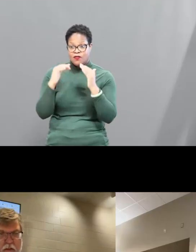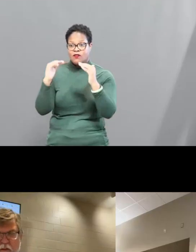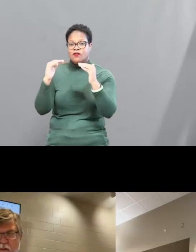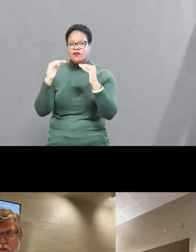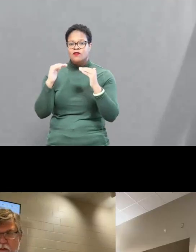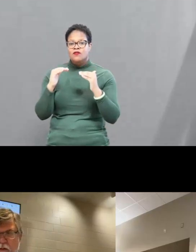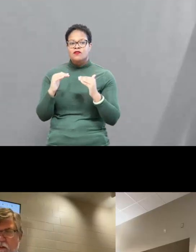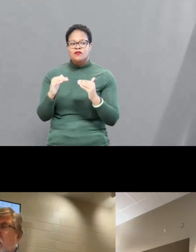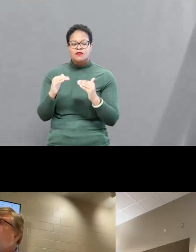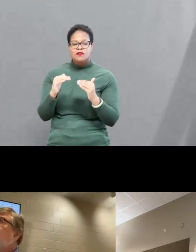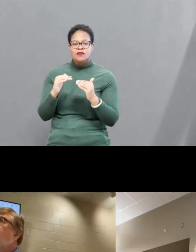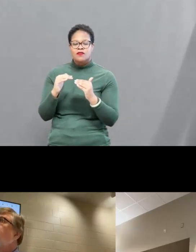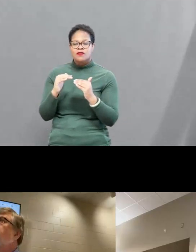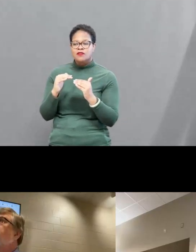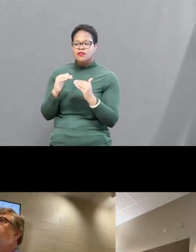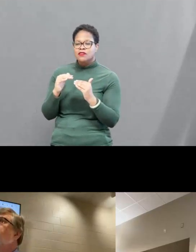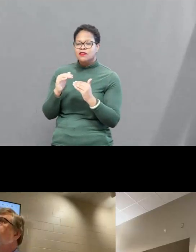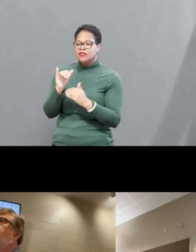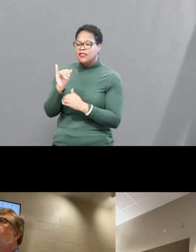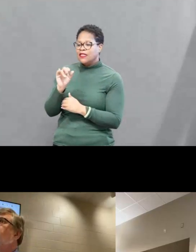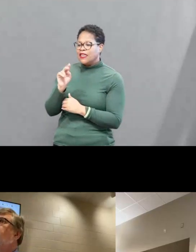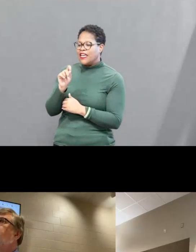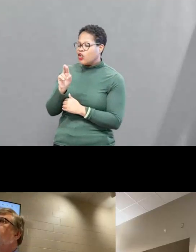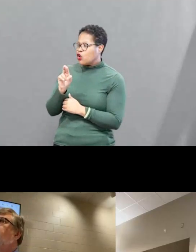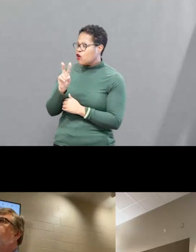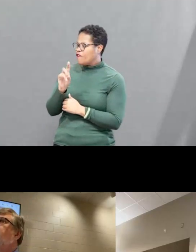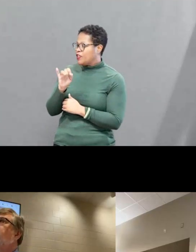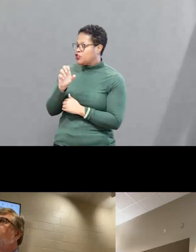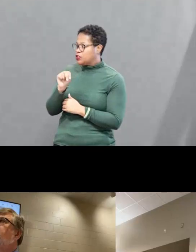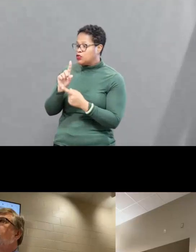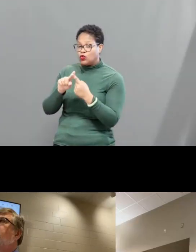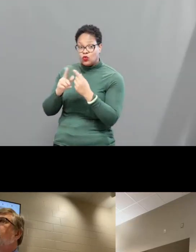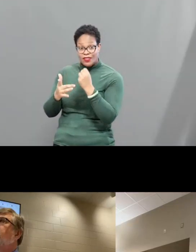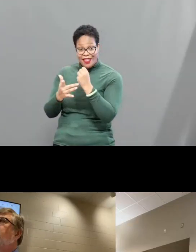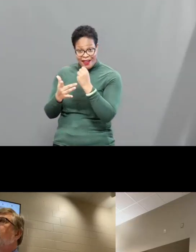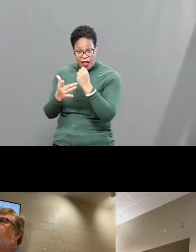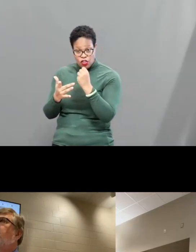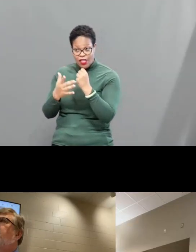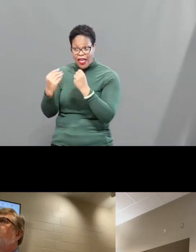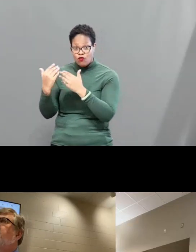And revisions to technology responsible use.